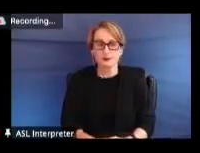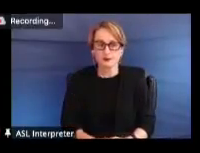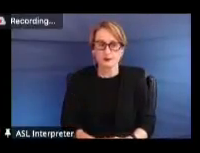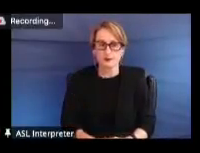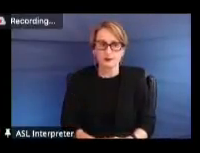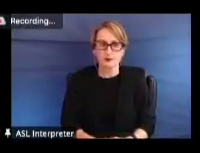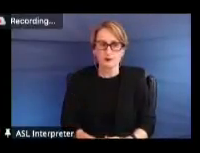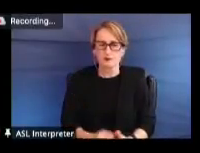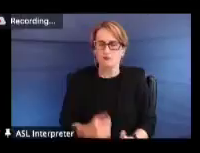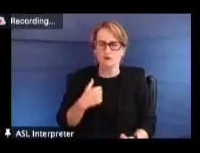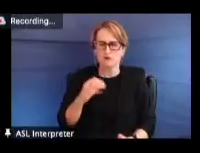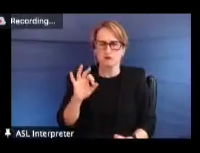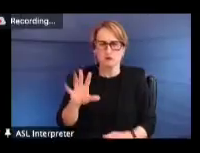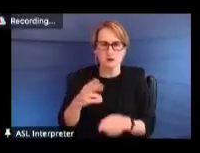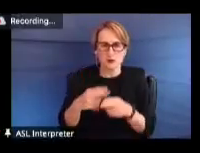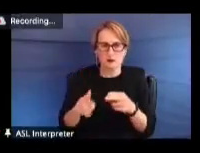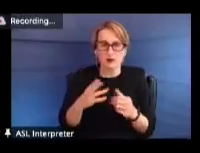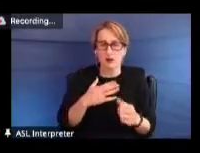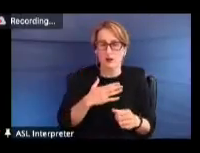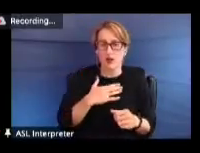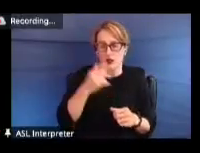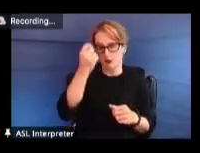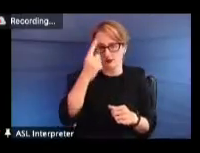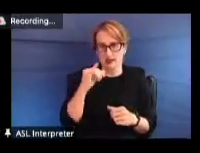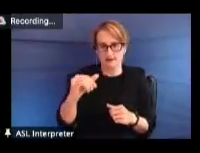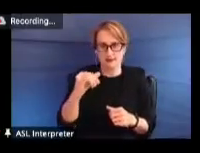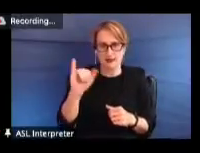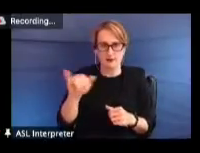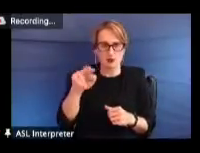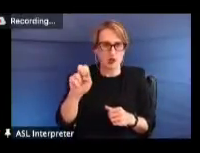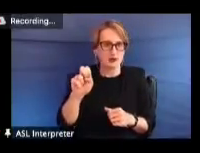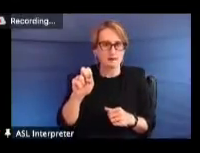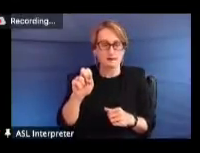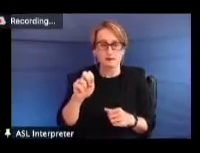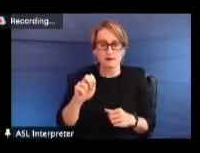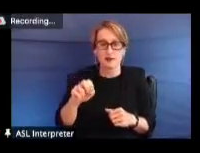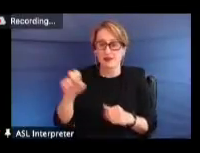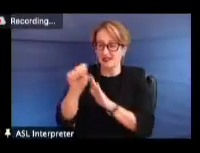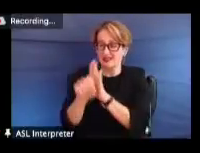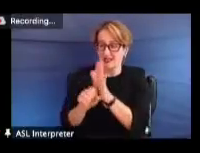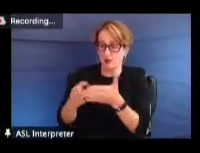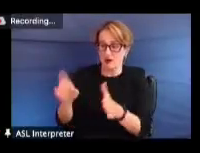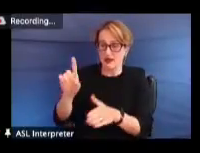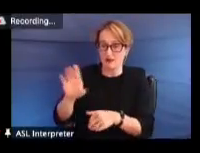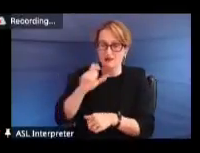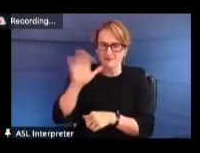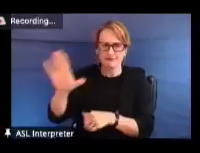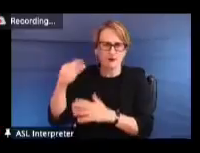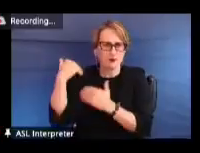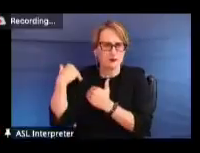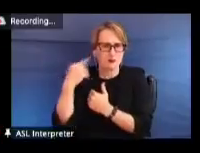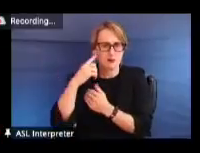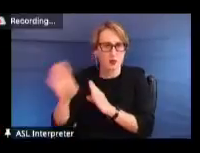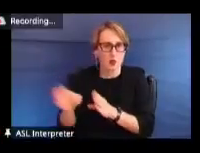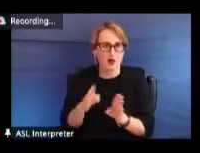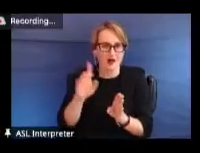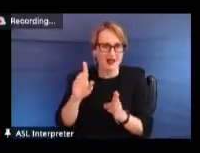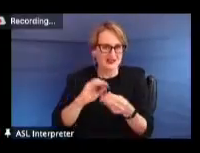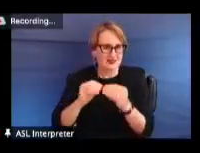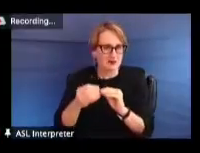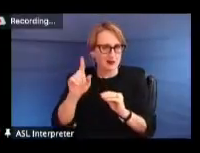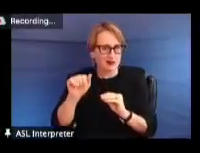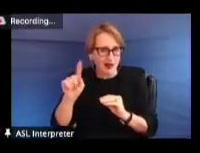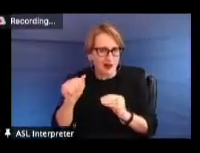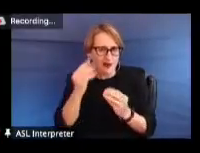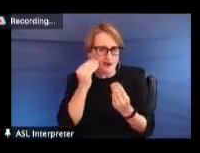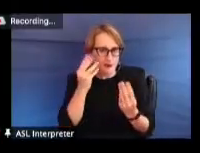Just briefly, my understanding is the same as Jane's, that it's not the responsibility of the statewide database to organize the data. It's our